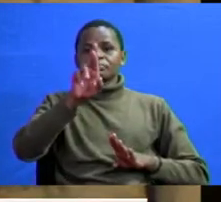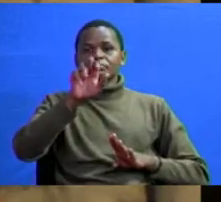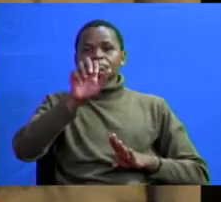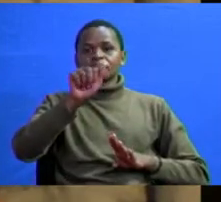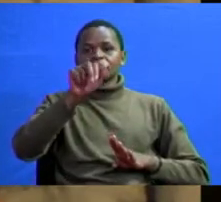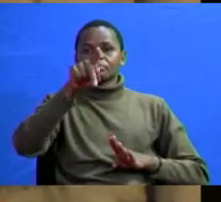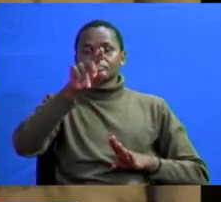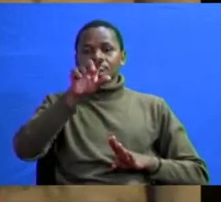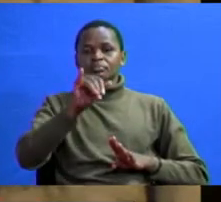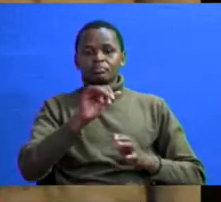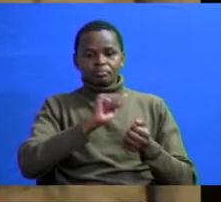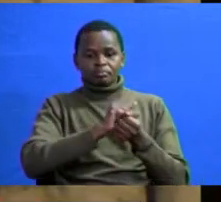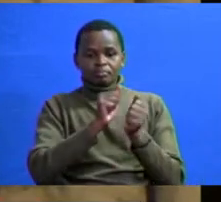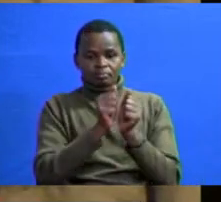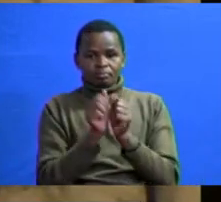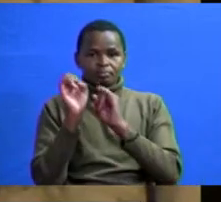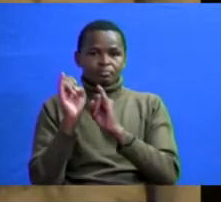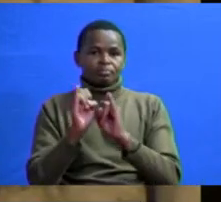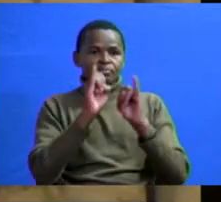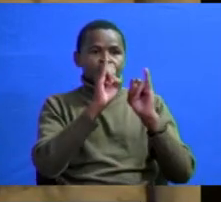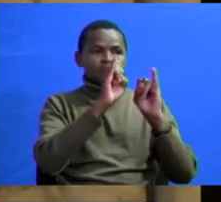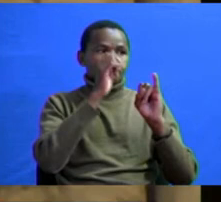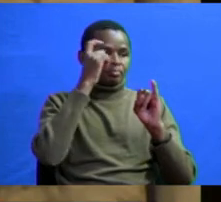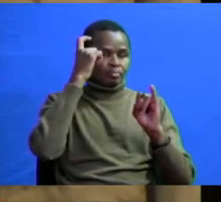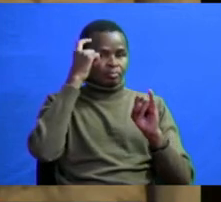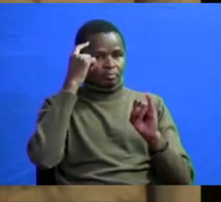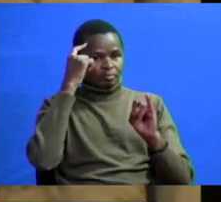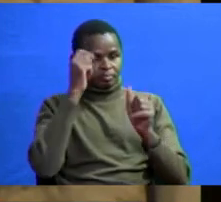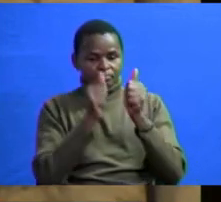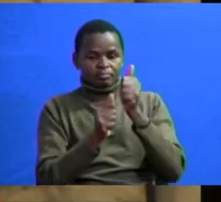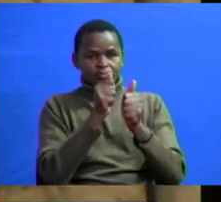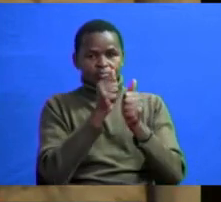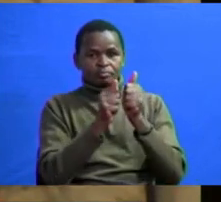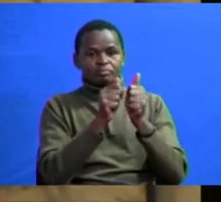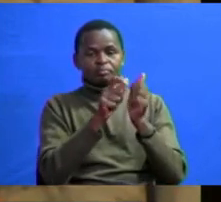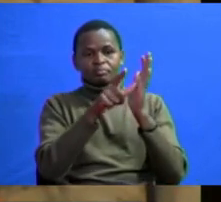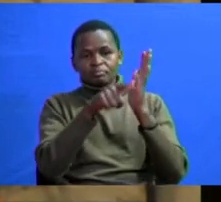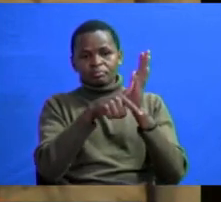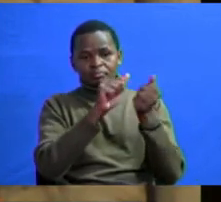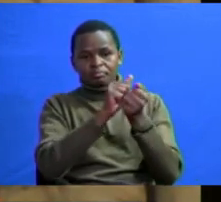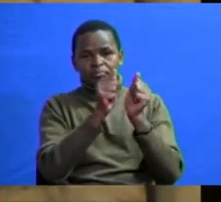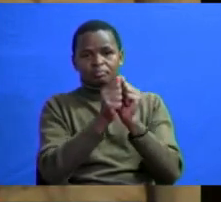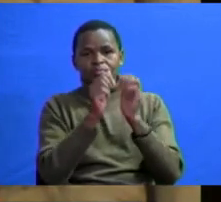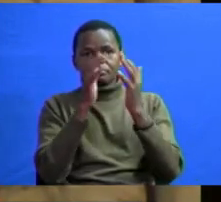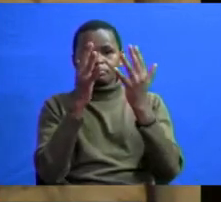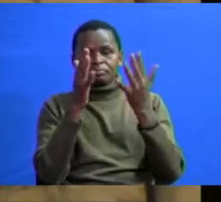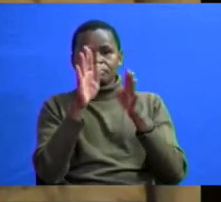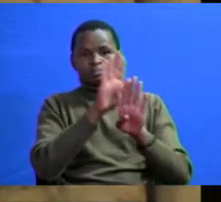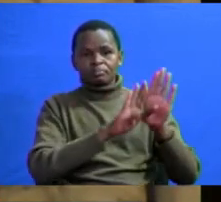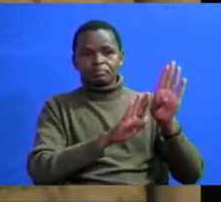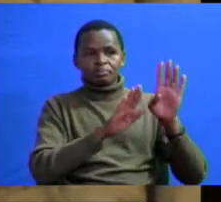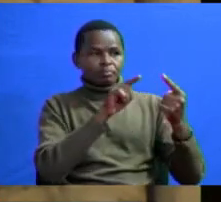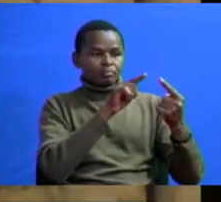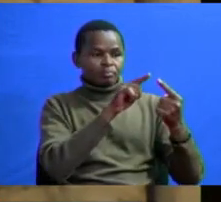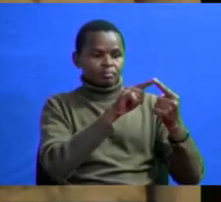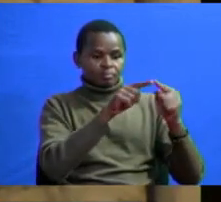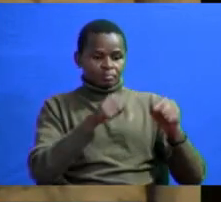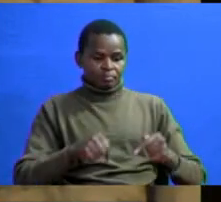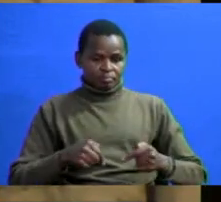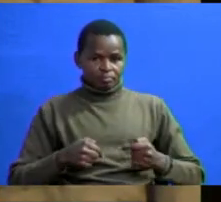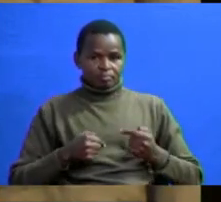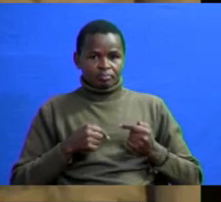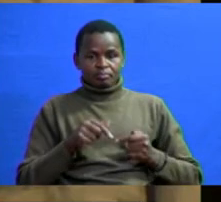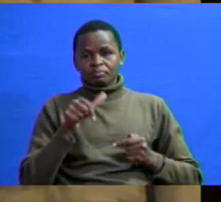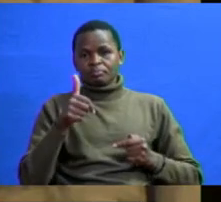basically used to change an individual cognition, which in turn changes how they behave towards themselves or even